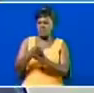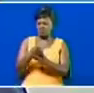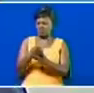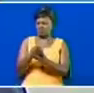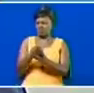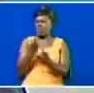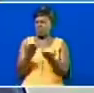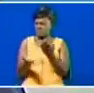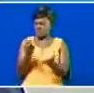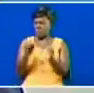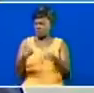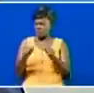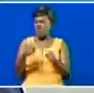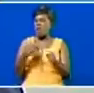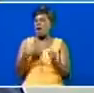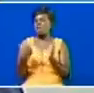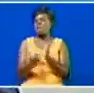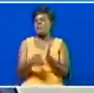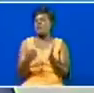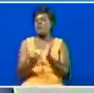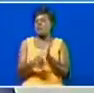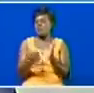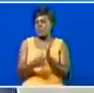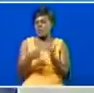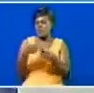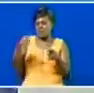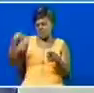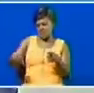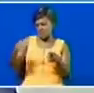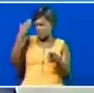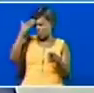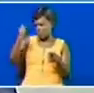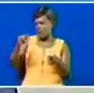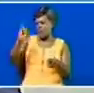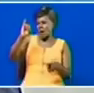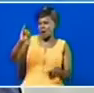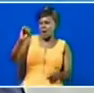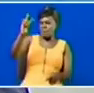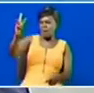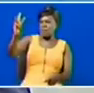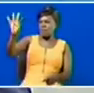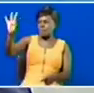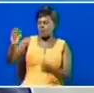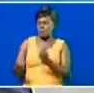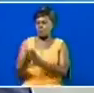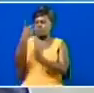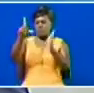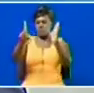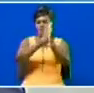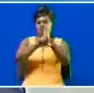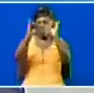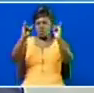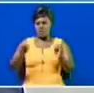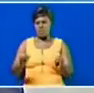set to end this year. And this is after the IAAF introduced a new rule. And